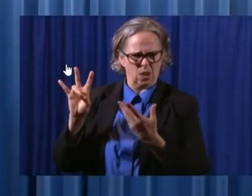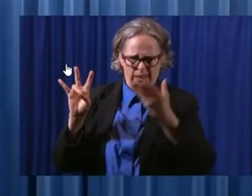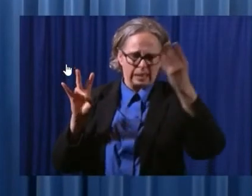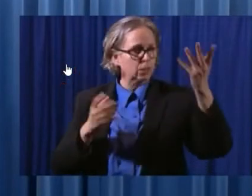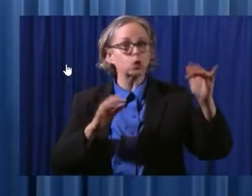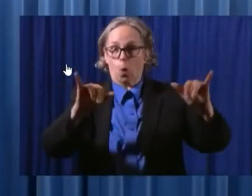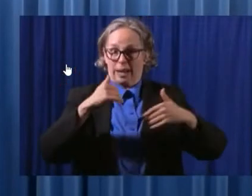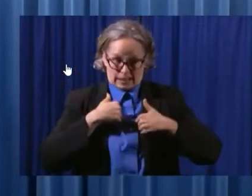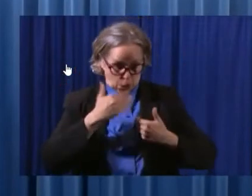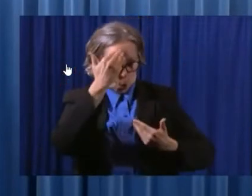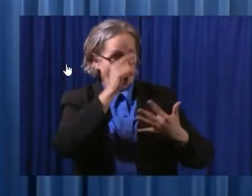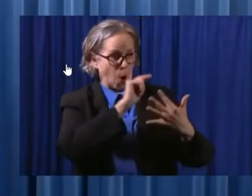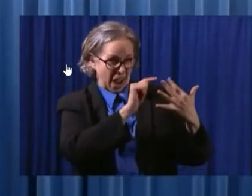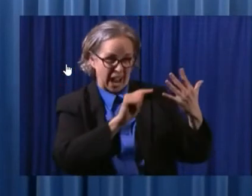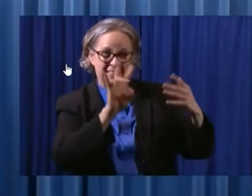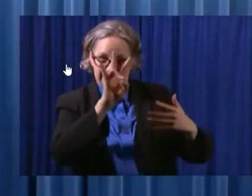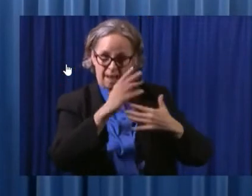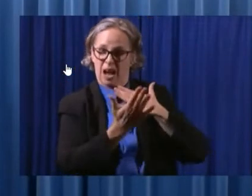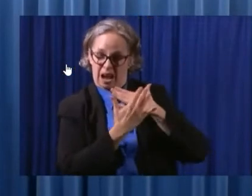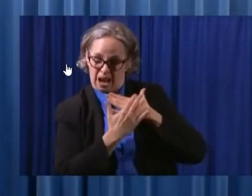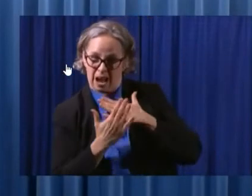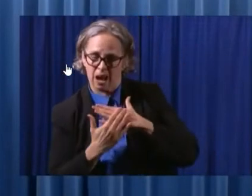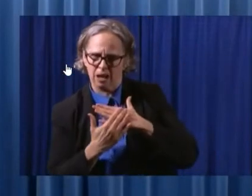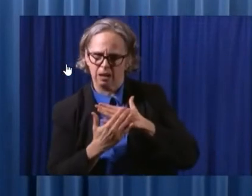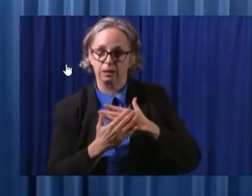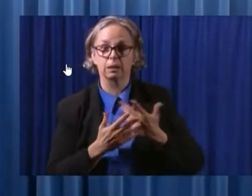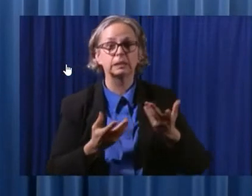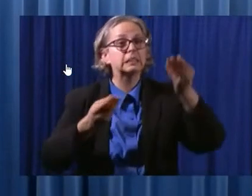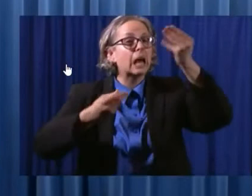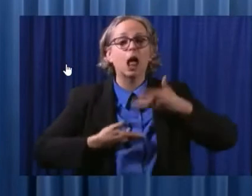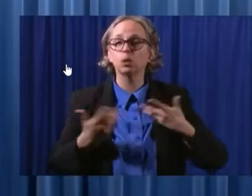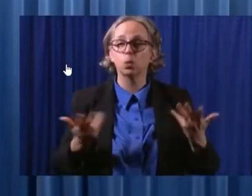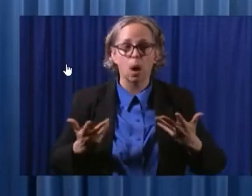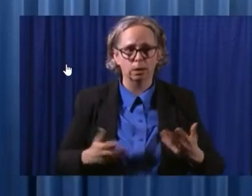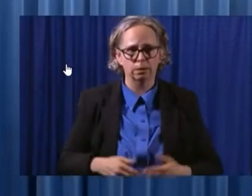team thinks all 88 counties have community spread.